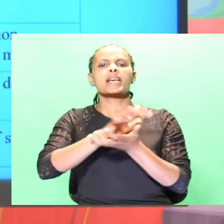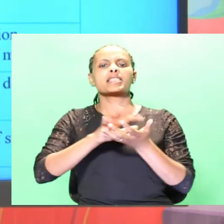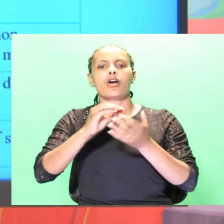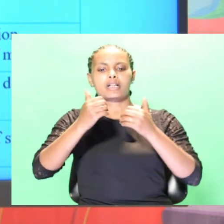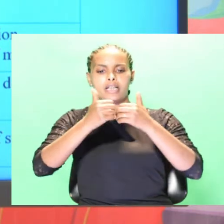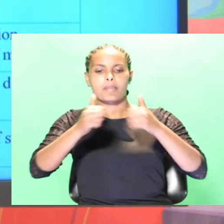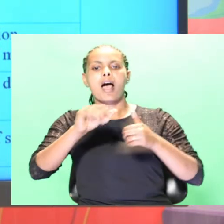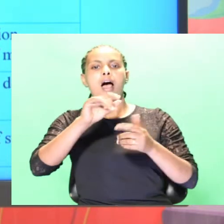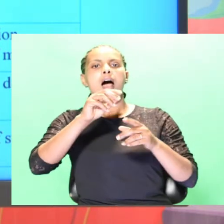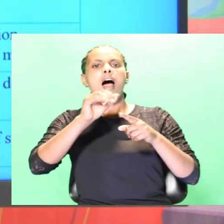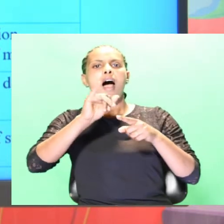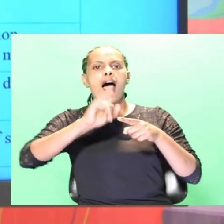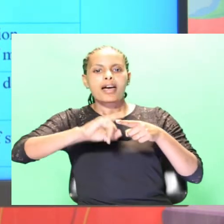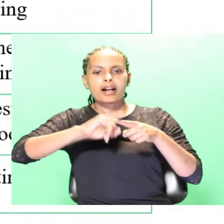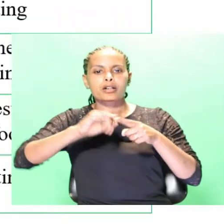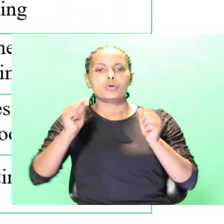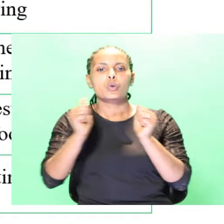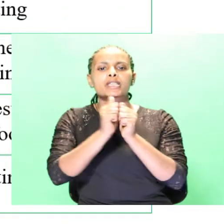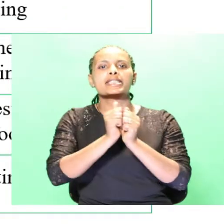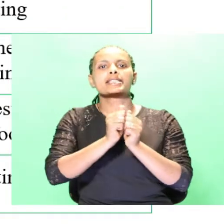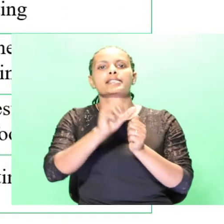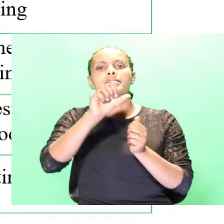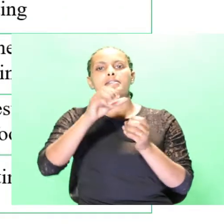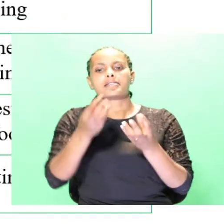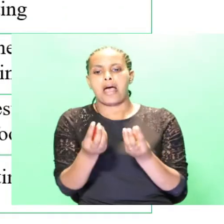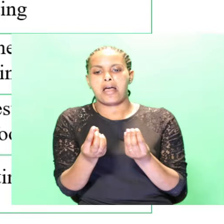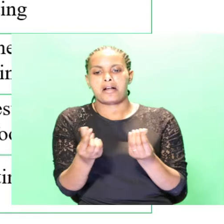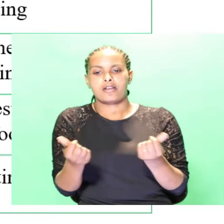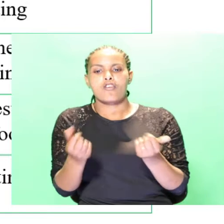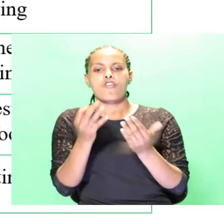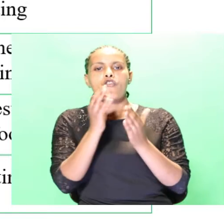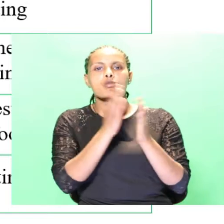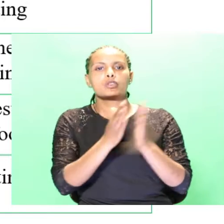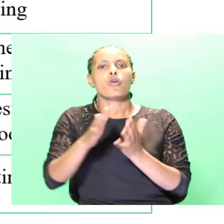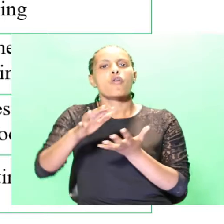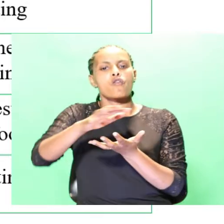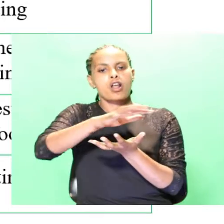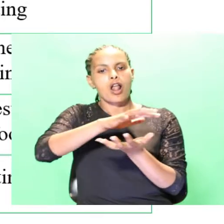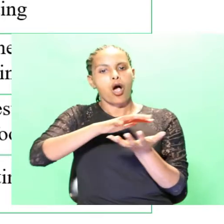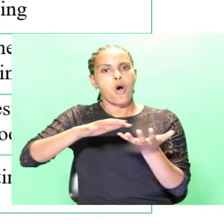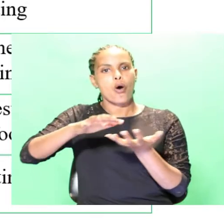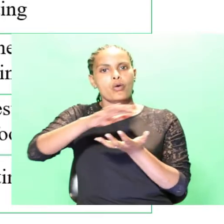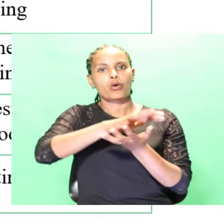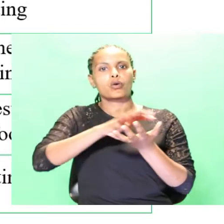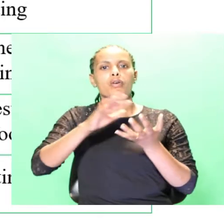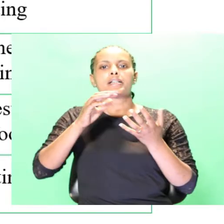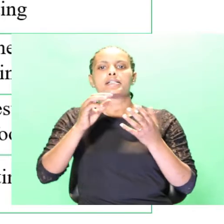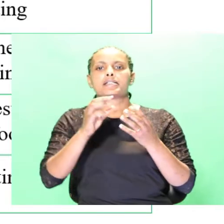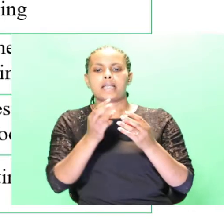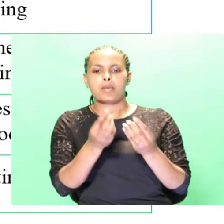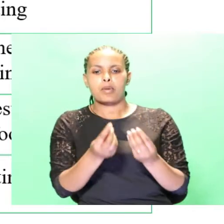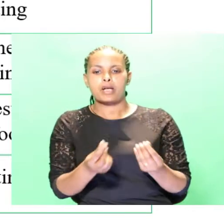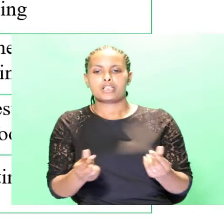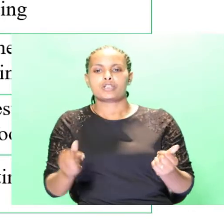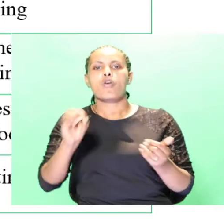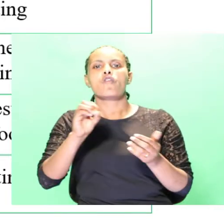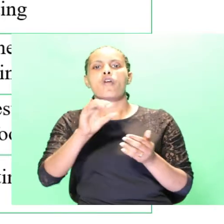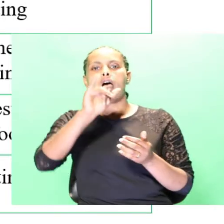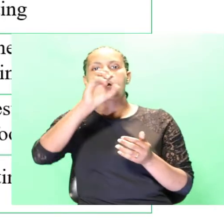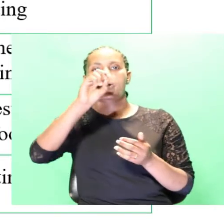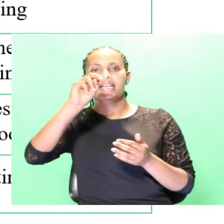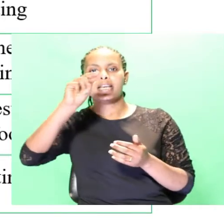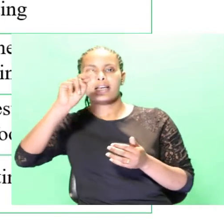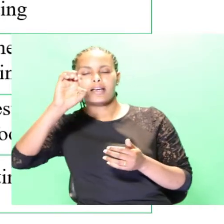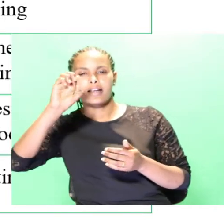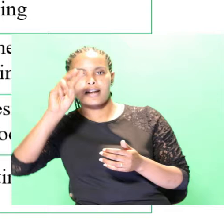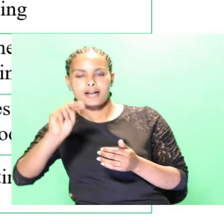separating iron with sand, formation of cloud, sublimation of iodine. Again,